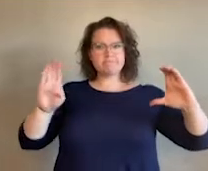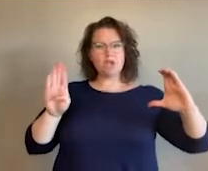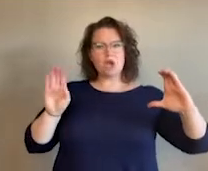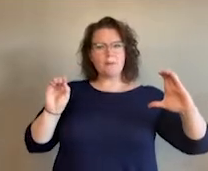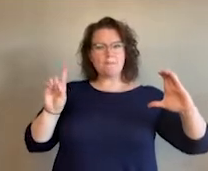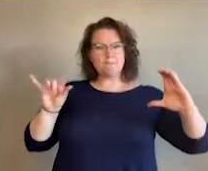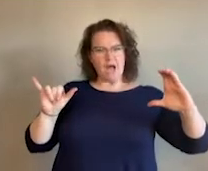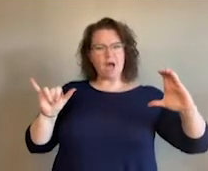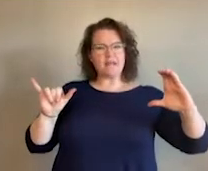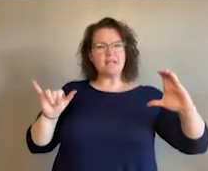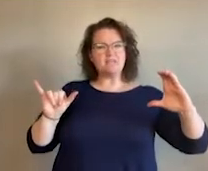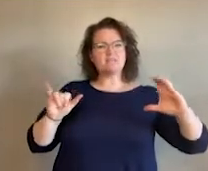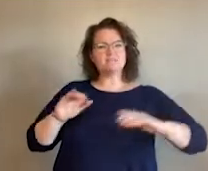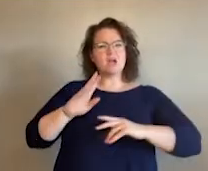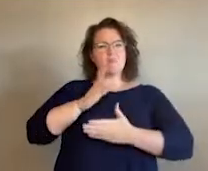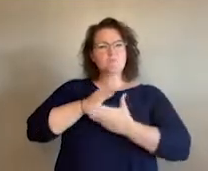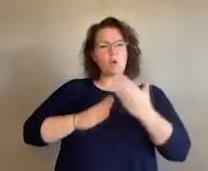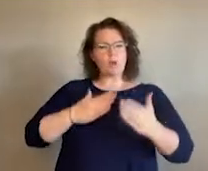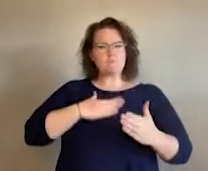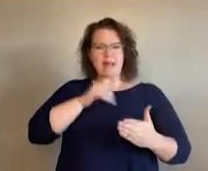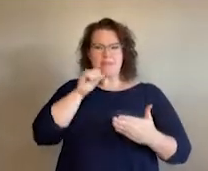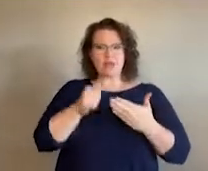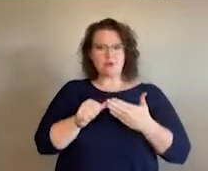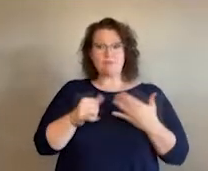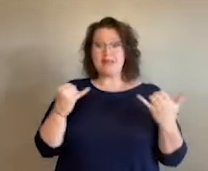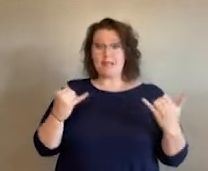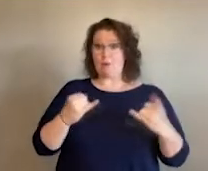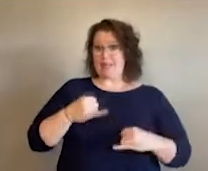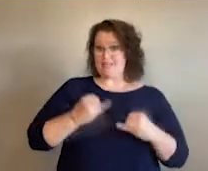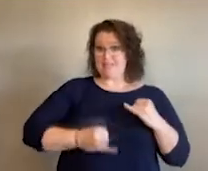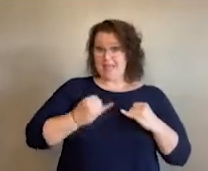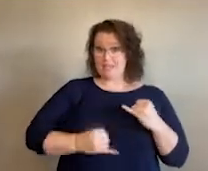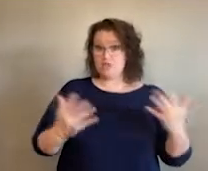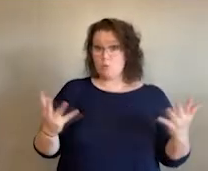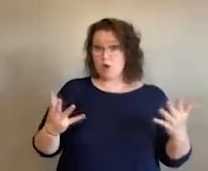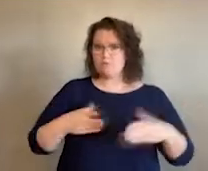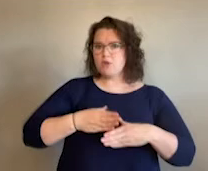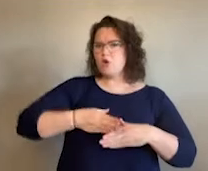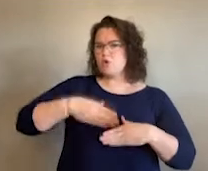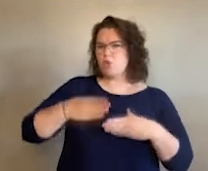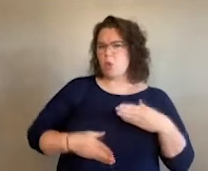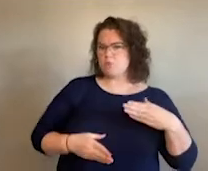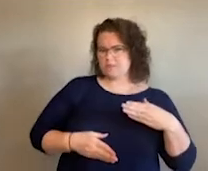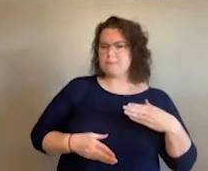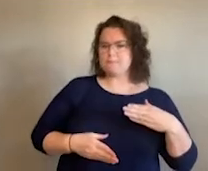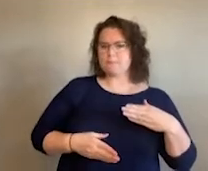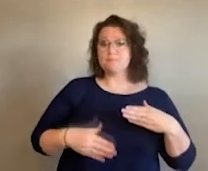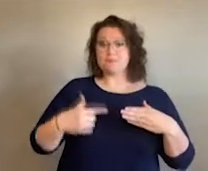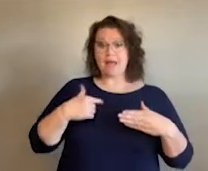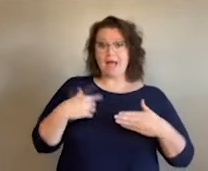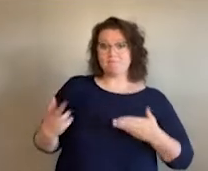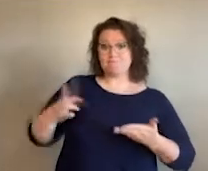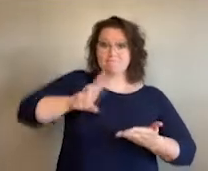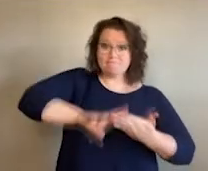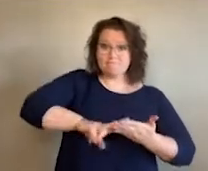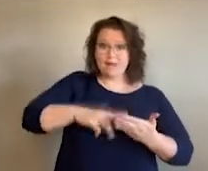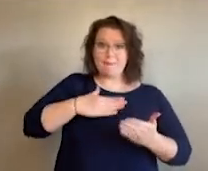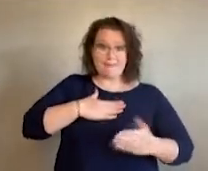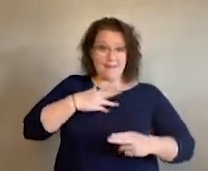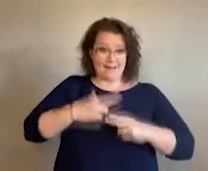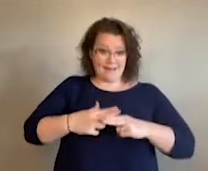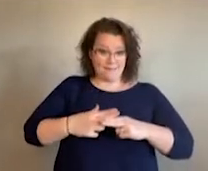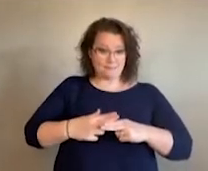my letter. Now for the last thing, I have to write my closing, and this is where I'm gonna sign my